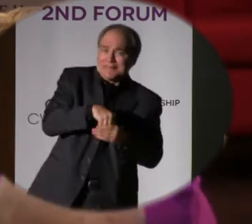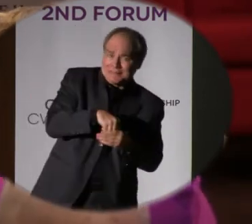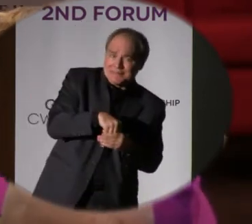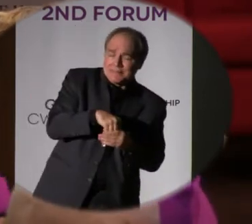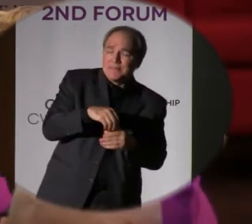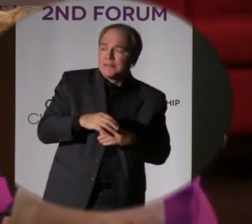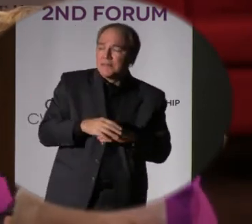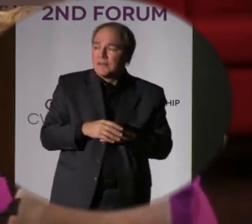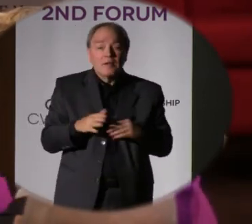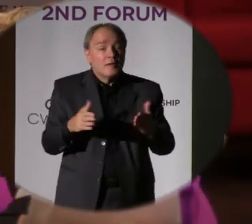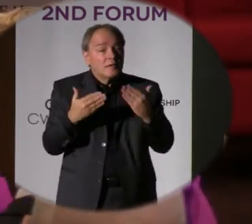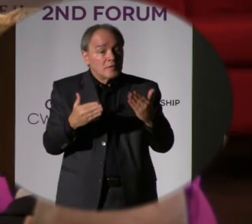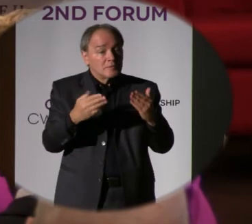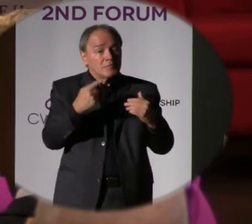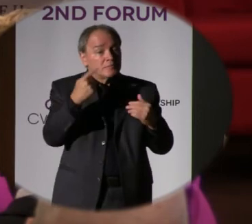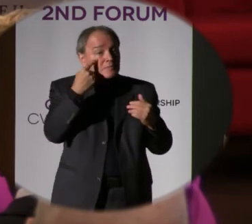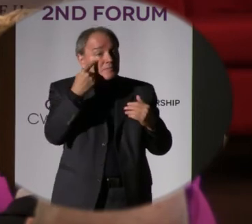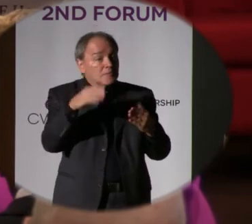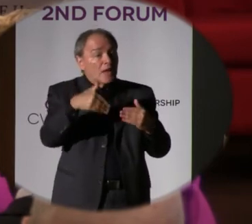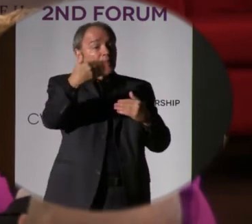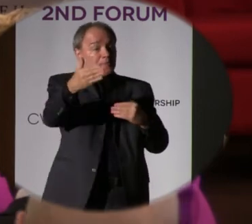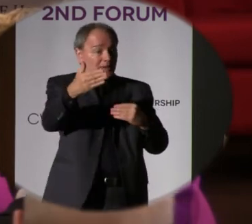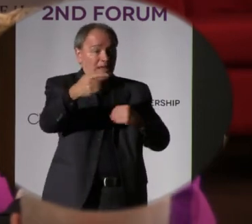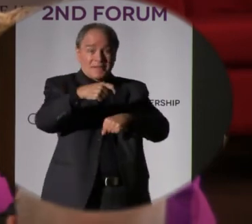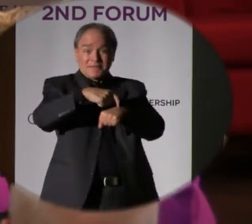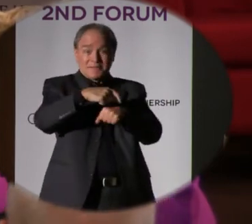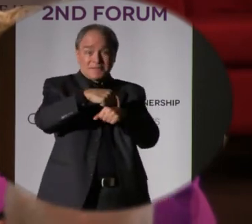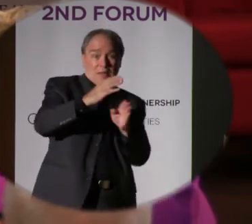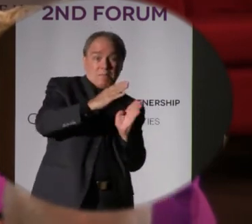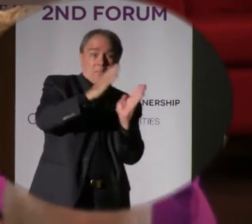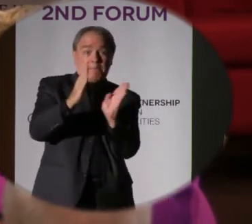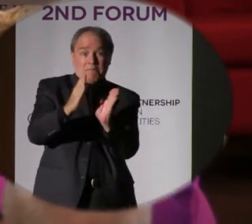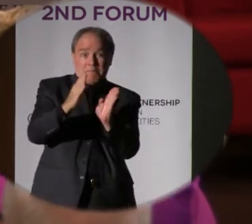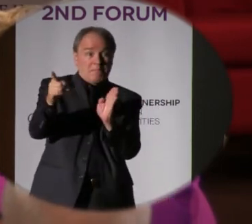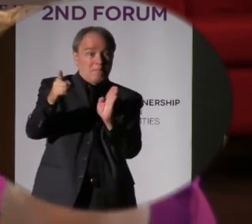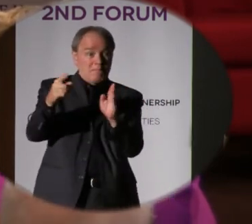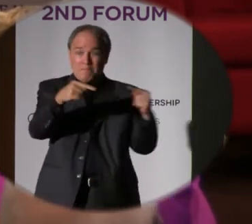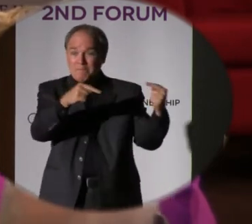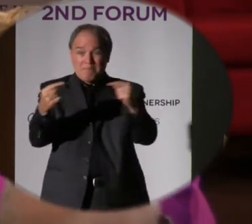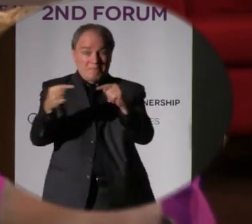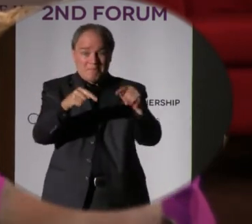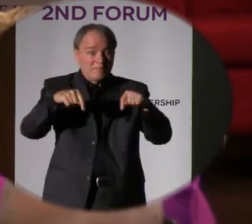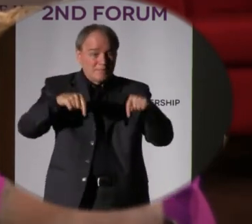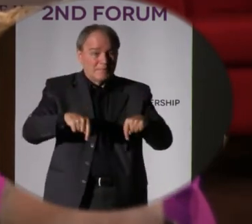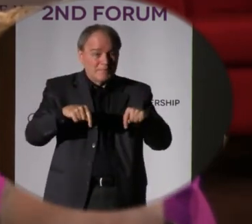see during the next session, we will talk a little bit about the strategic plan of UNICEF for the next